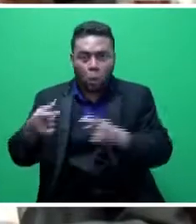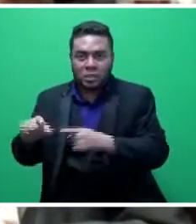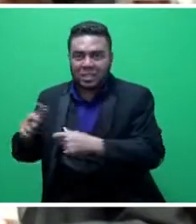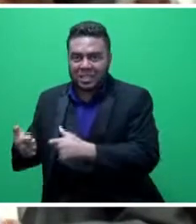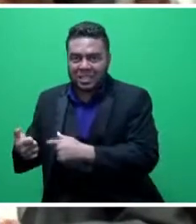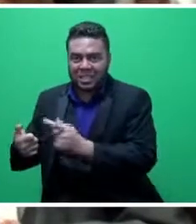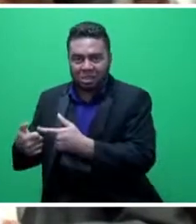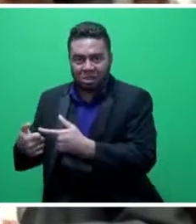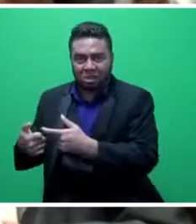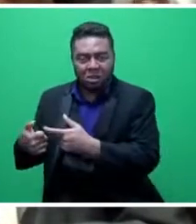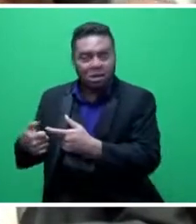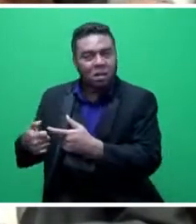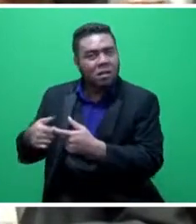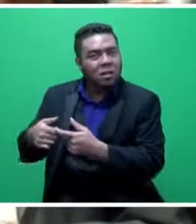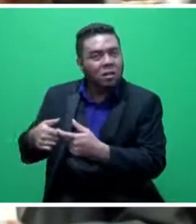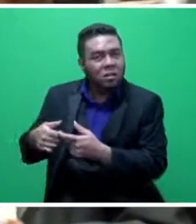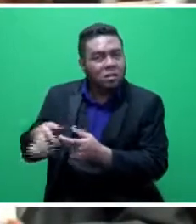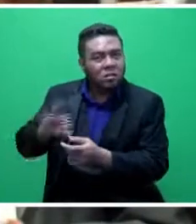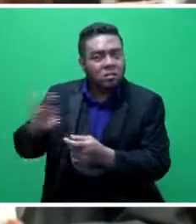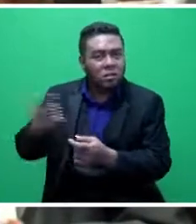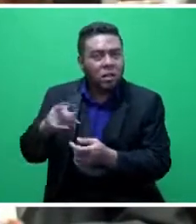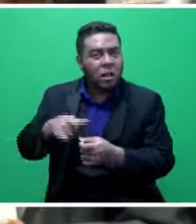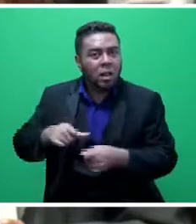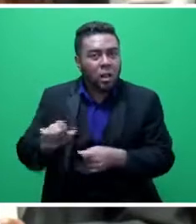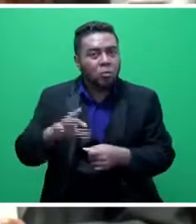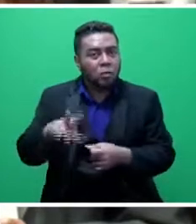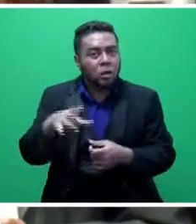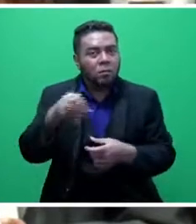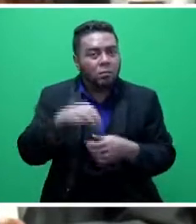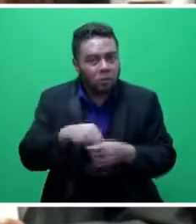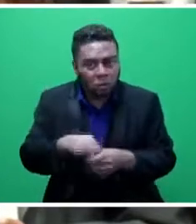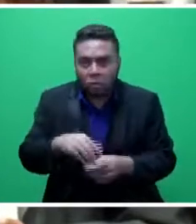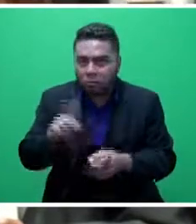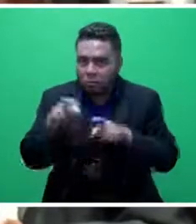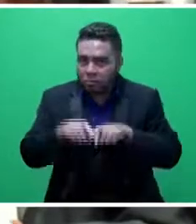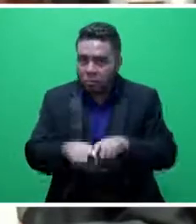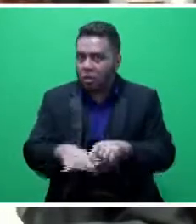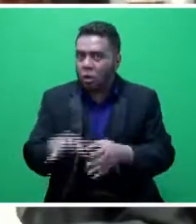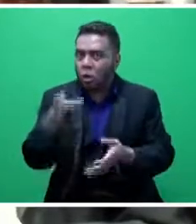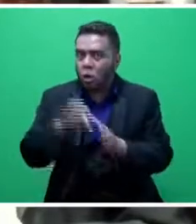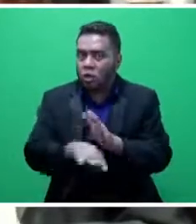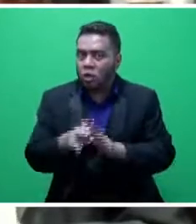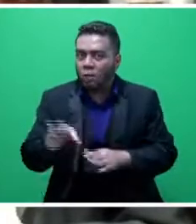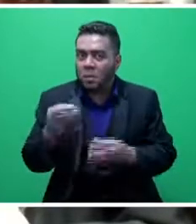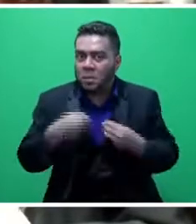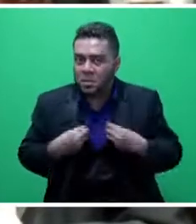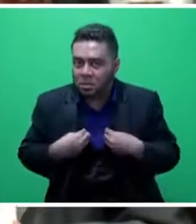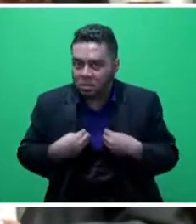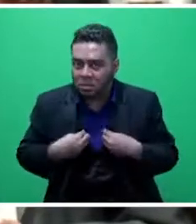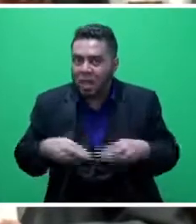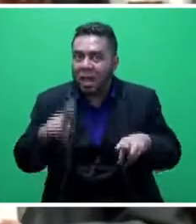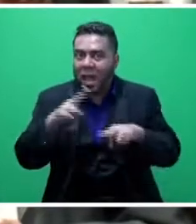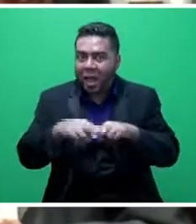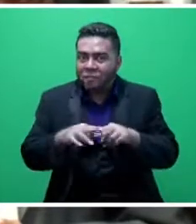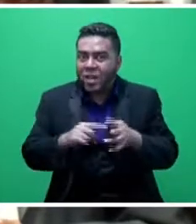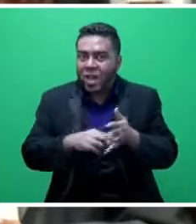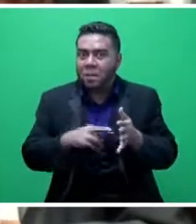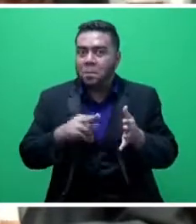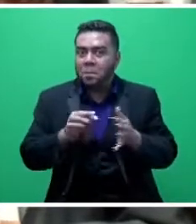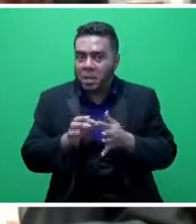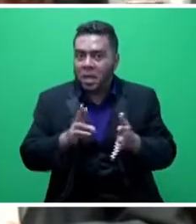So essentially the list of deductions not allowed to ensure the fringe tax benefit does not remain a cost to business. FNPF